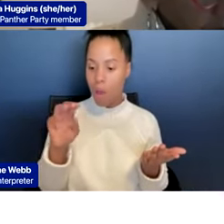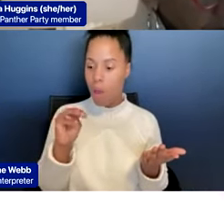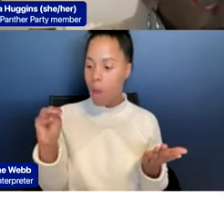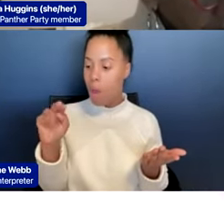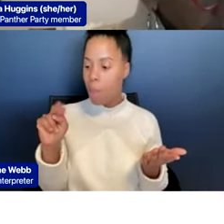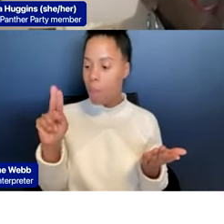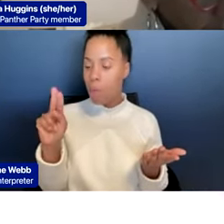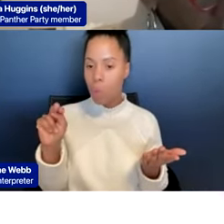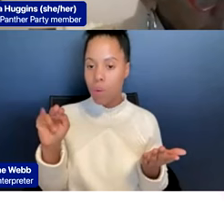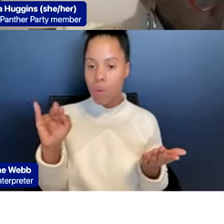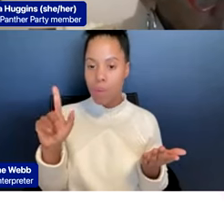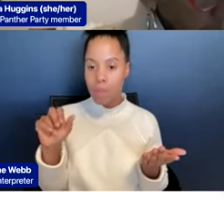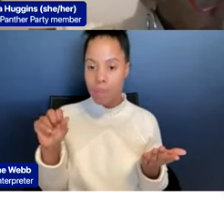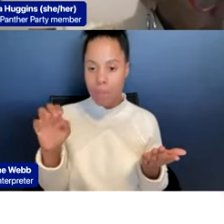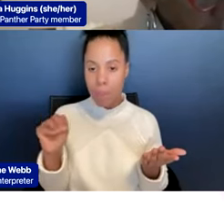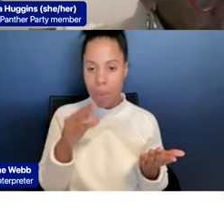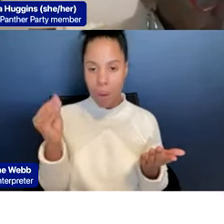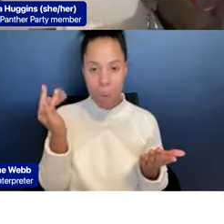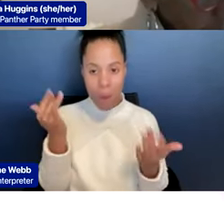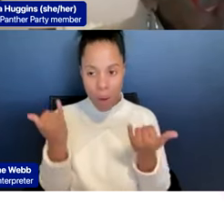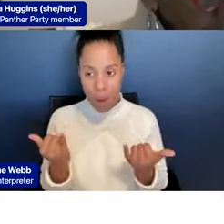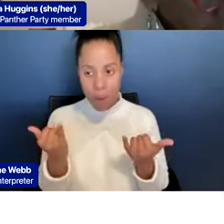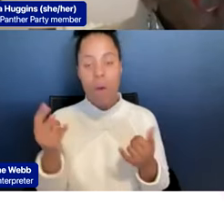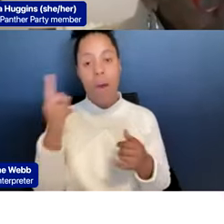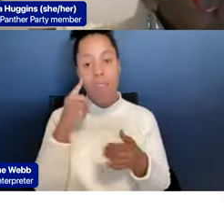I think for some of us, specifically myself,